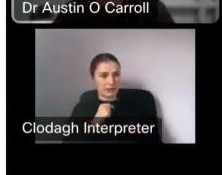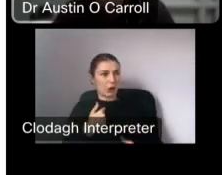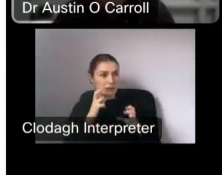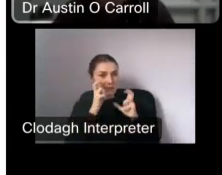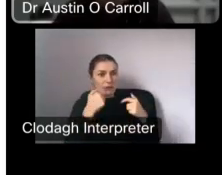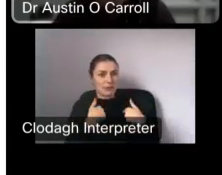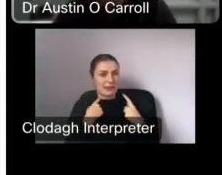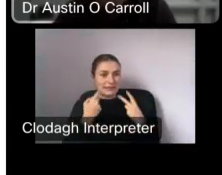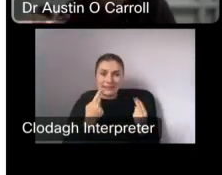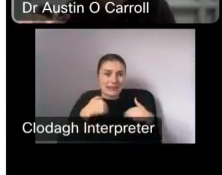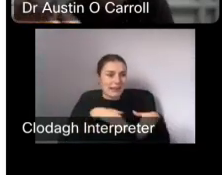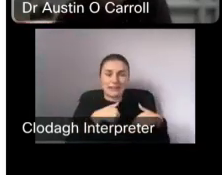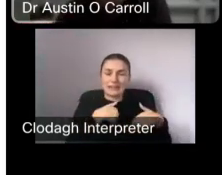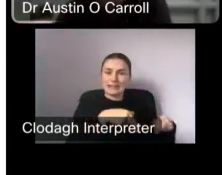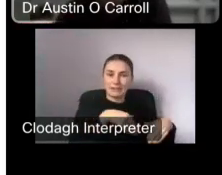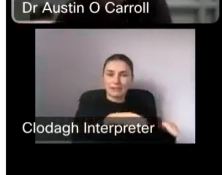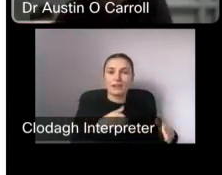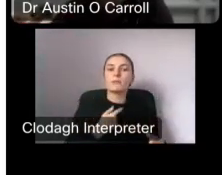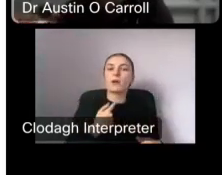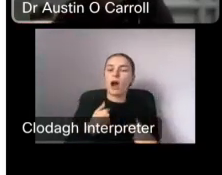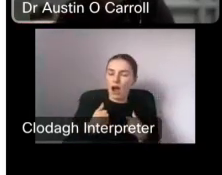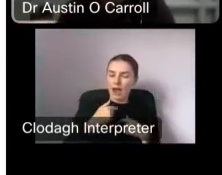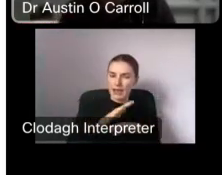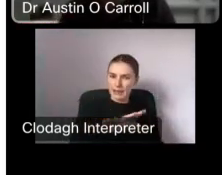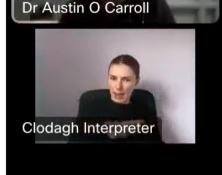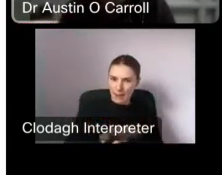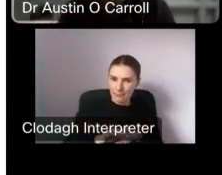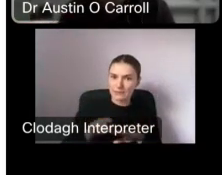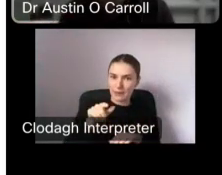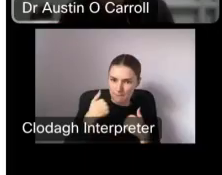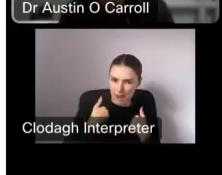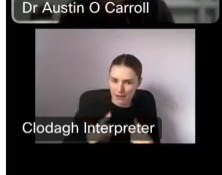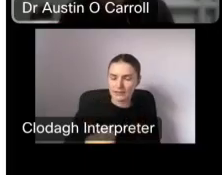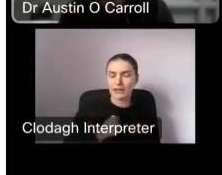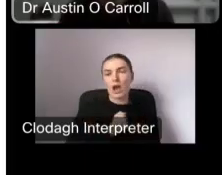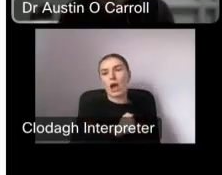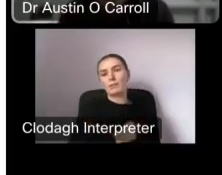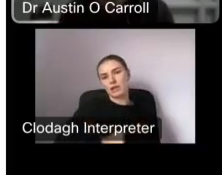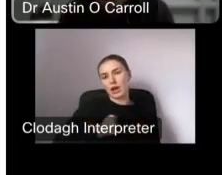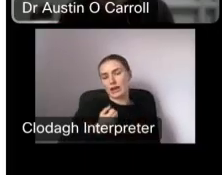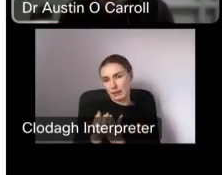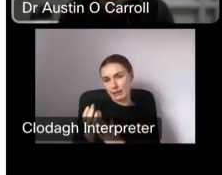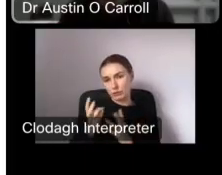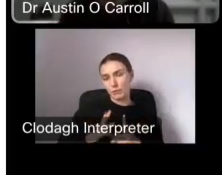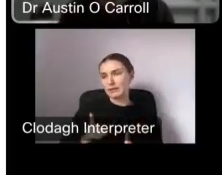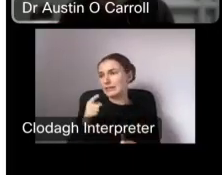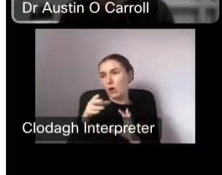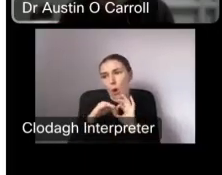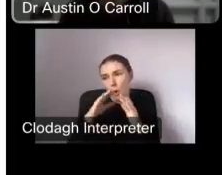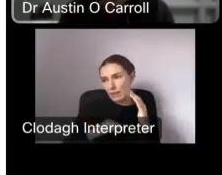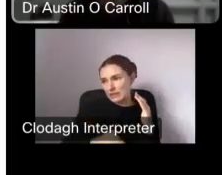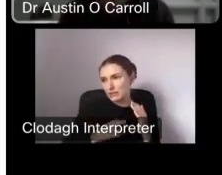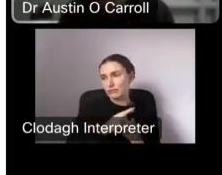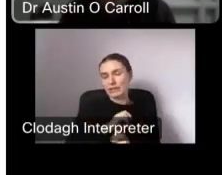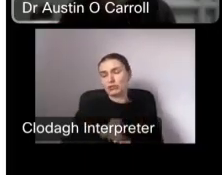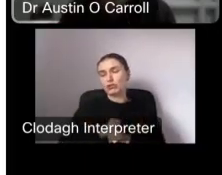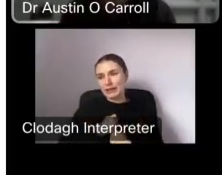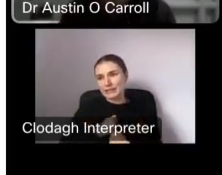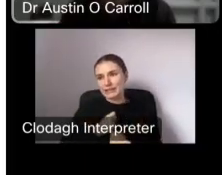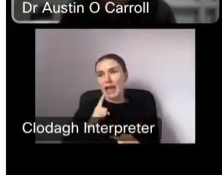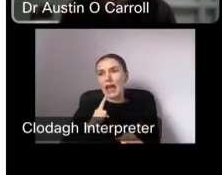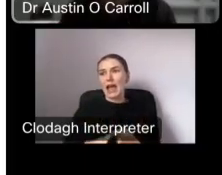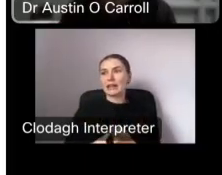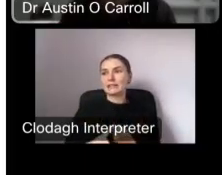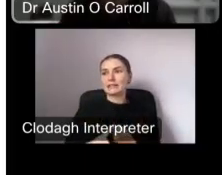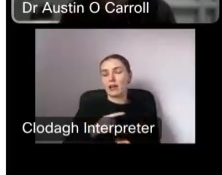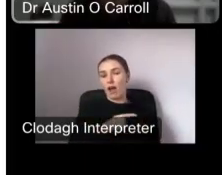needs to leave. So I calmed him down. Then I said, I'm really sorry. I explained, he said, he's homeless and he's just very stressed. And I said, and